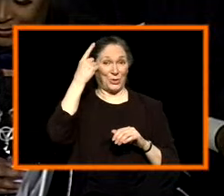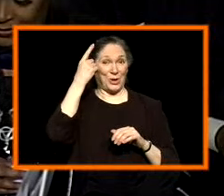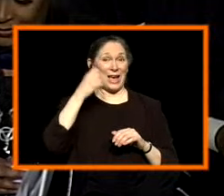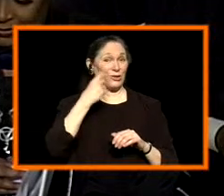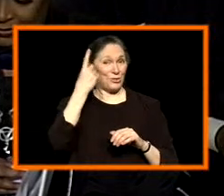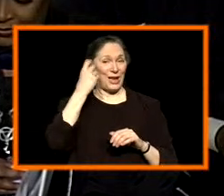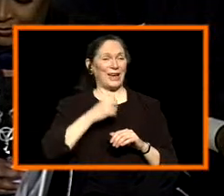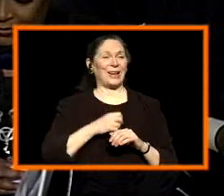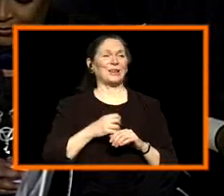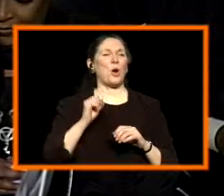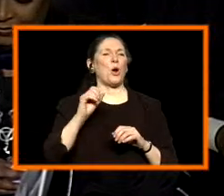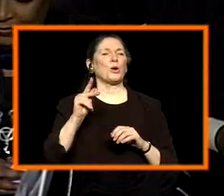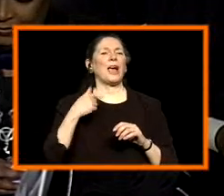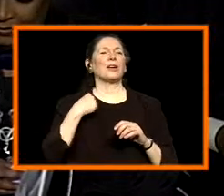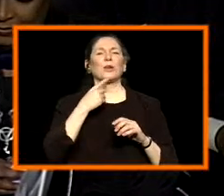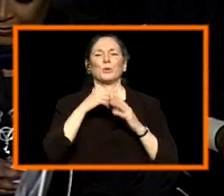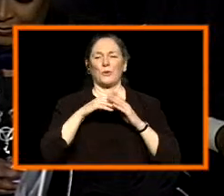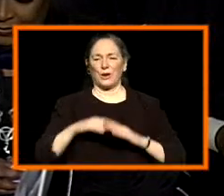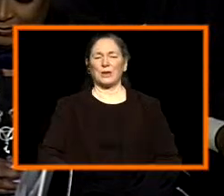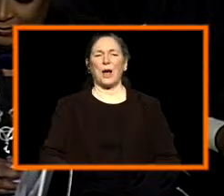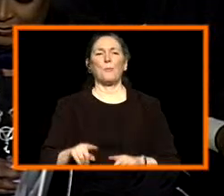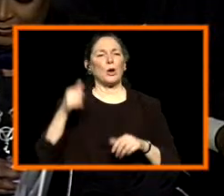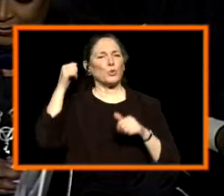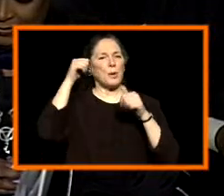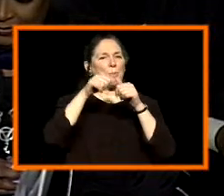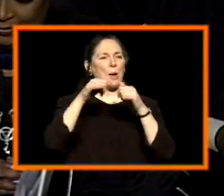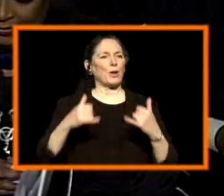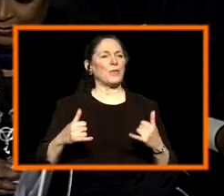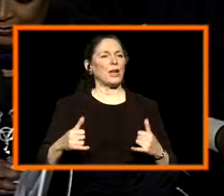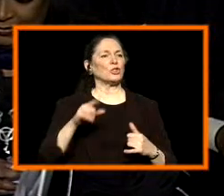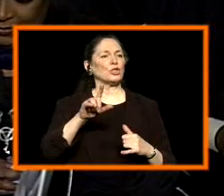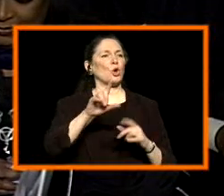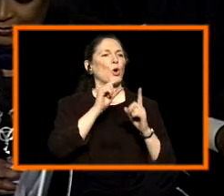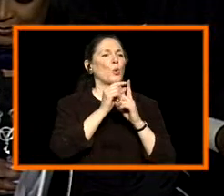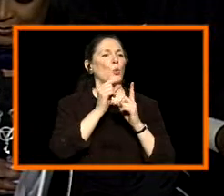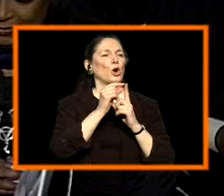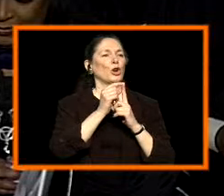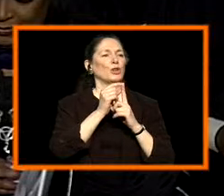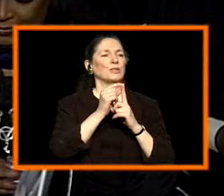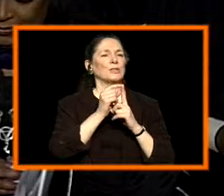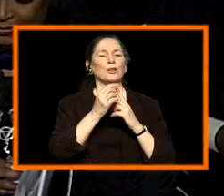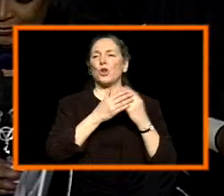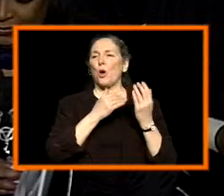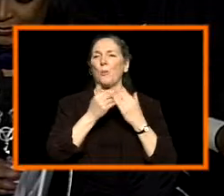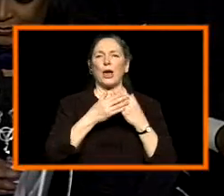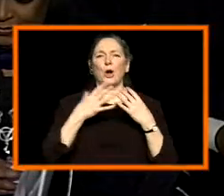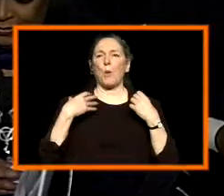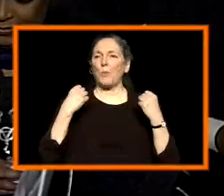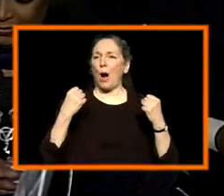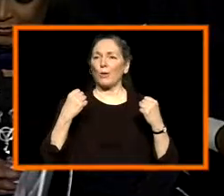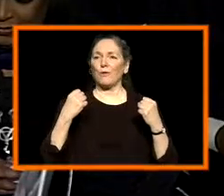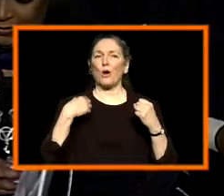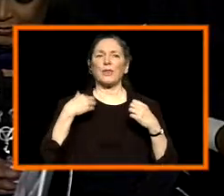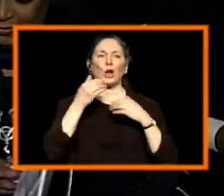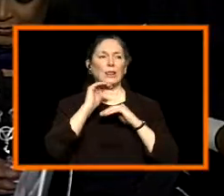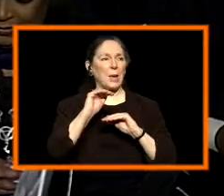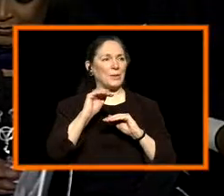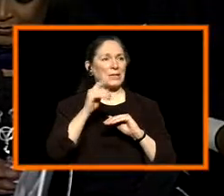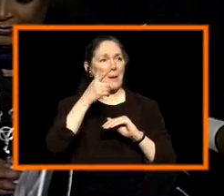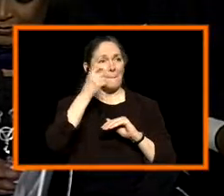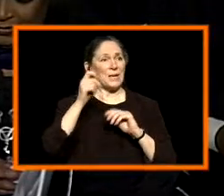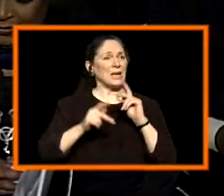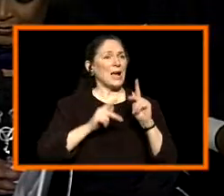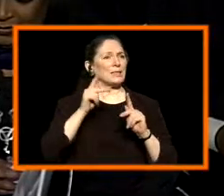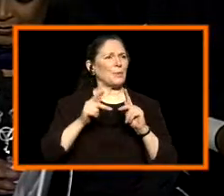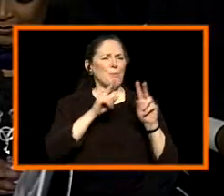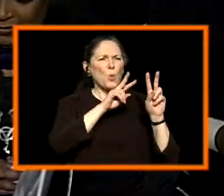it? You got it? Okay, you can put your finger down, but I want you to remember this. Your words, no matter how powerful they are limited because